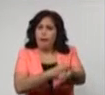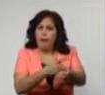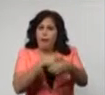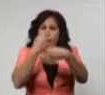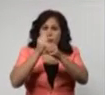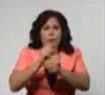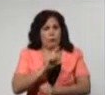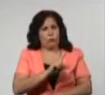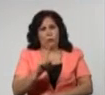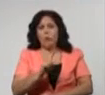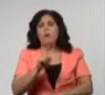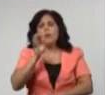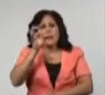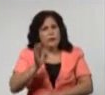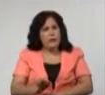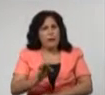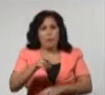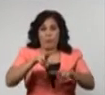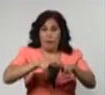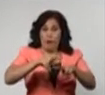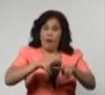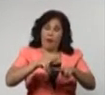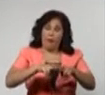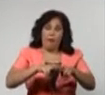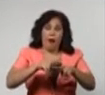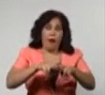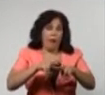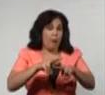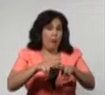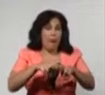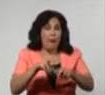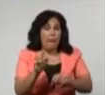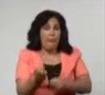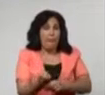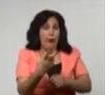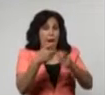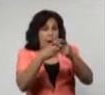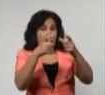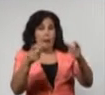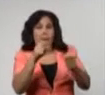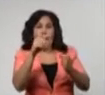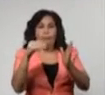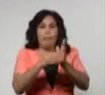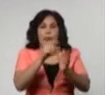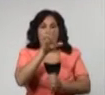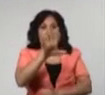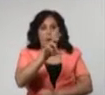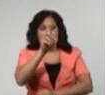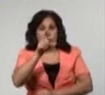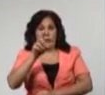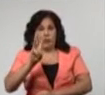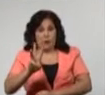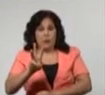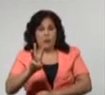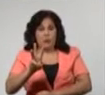case incidence rate we've had regarding the number of samples analyzed in a single